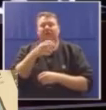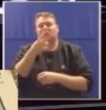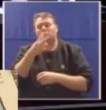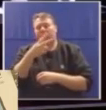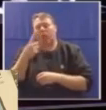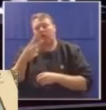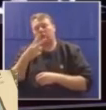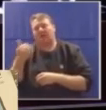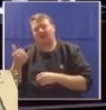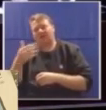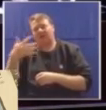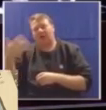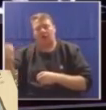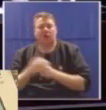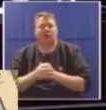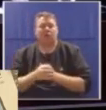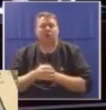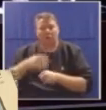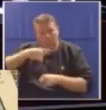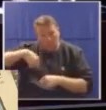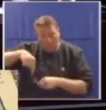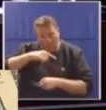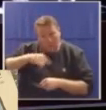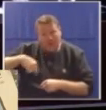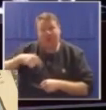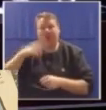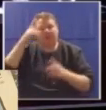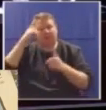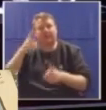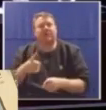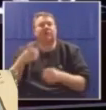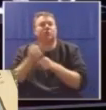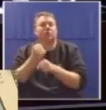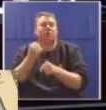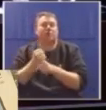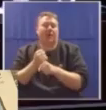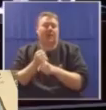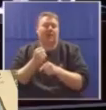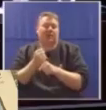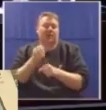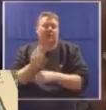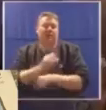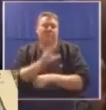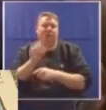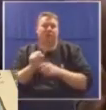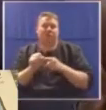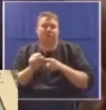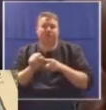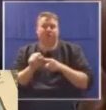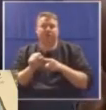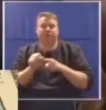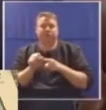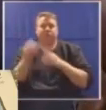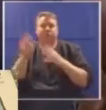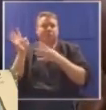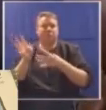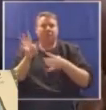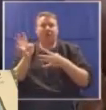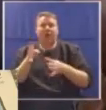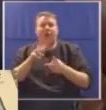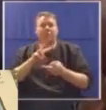that. Of our own volition, we then said as a nation, climate change is a